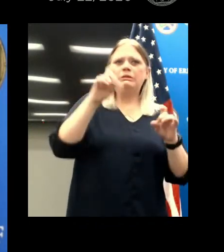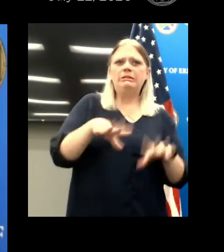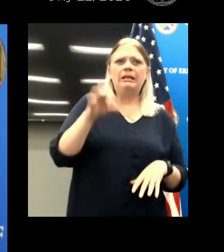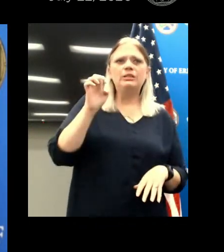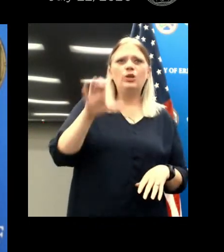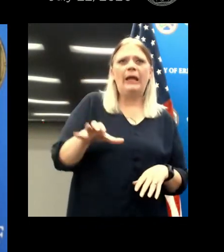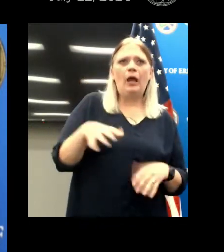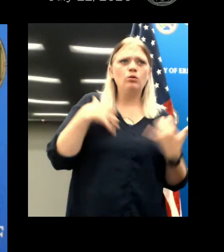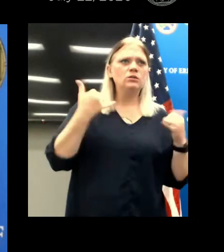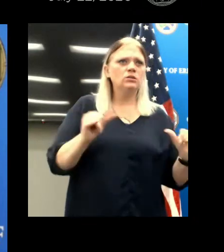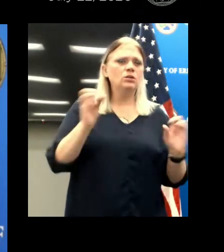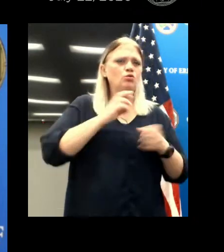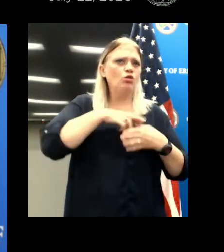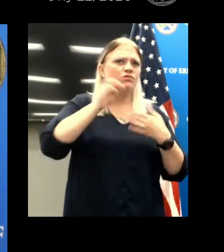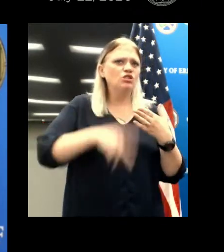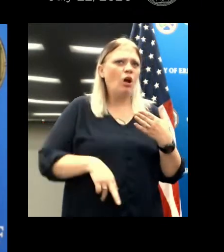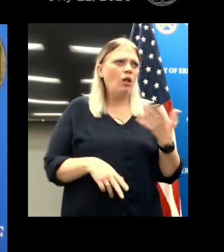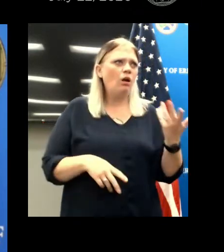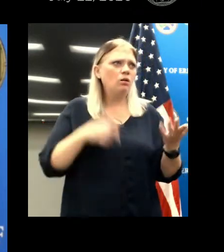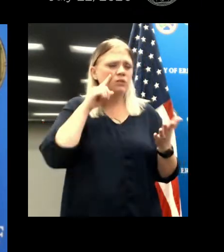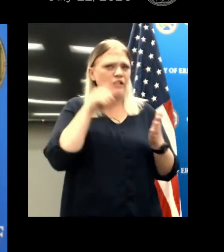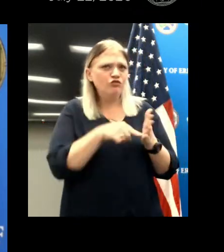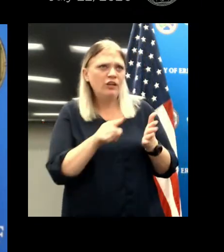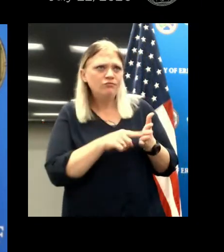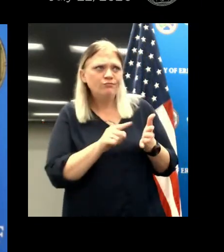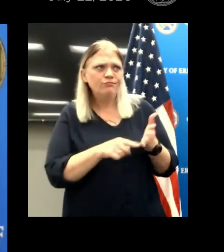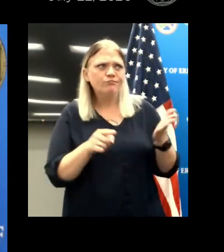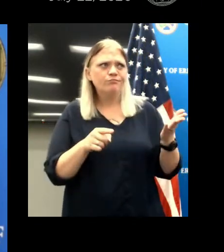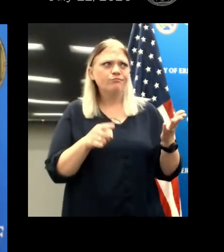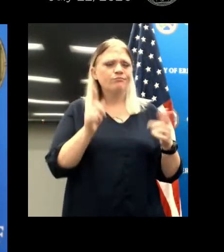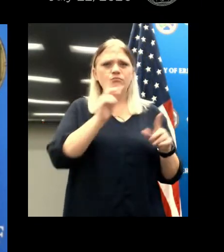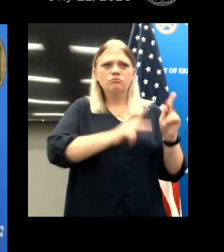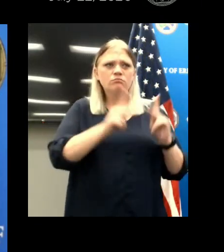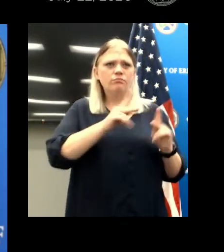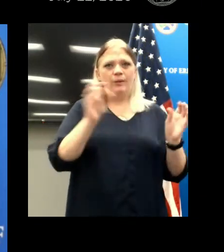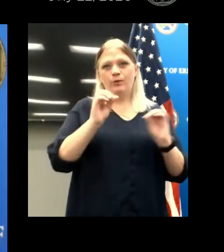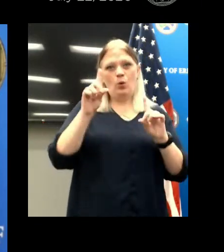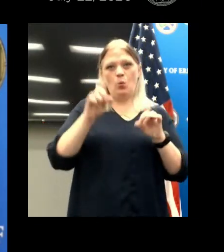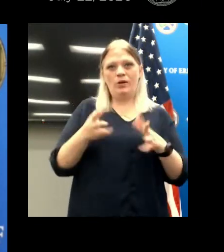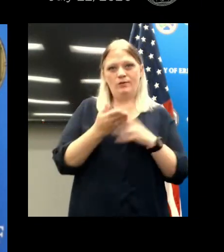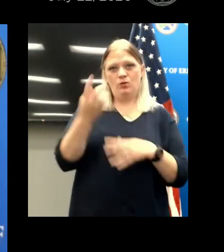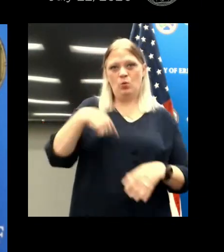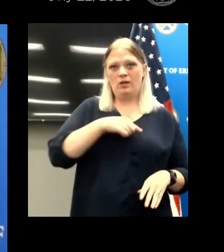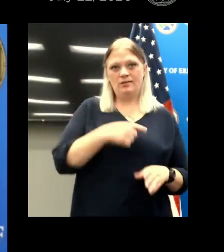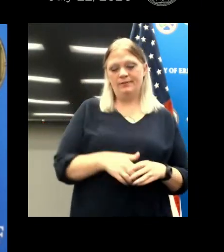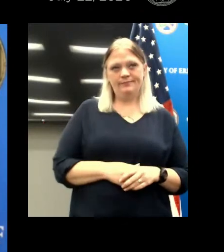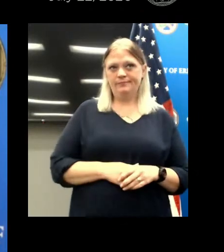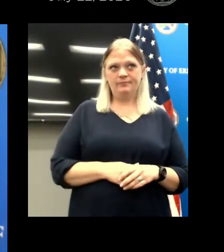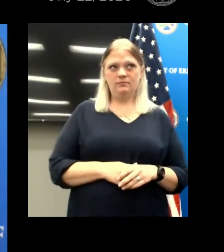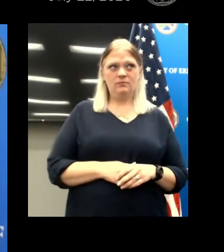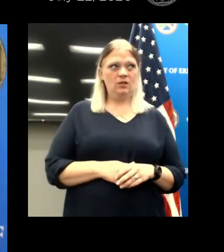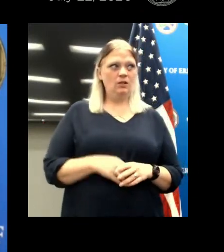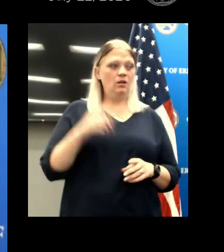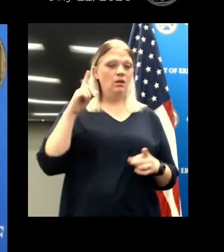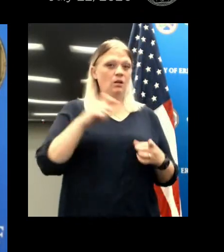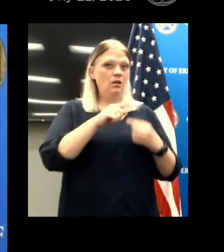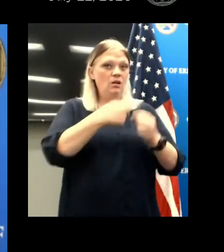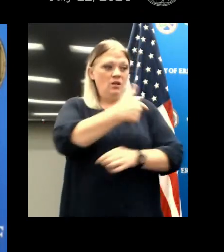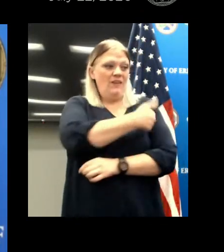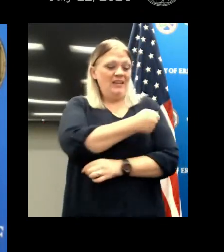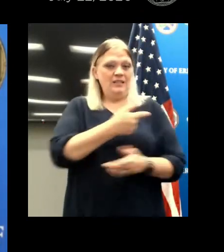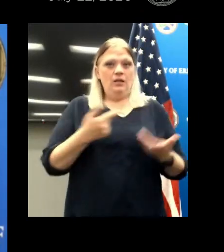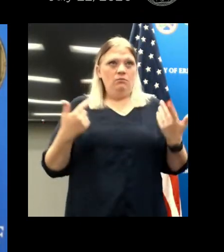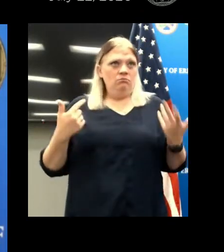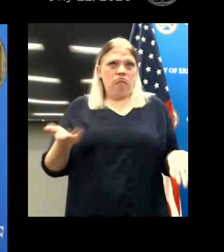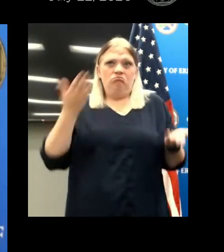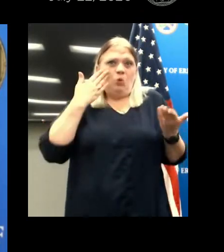Erie County and I still don't have the results, and I checked into it and found out those people didn't get tested by Erie County. Your question regarding the vaccine, we don't know if